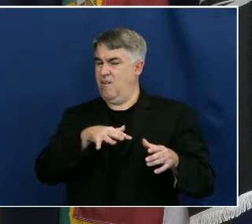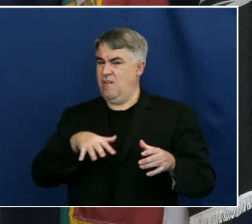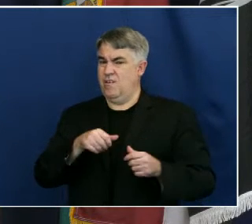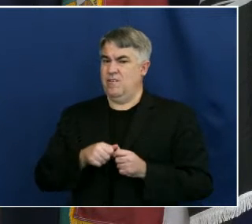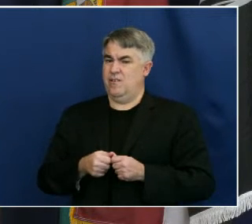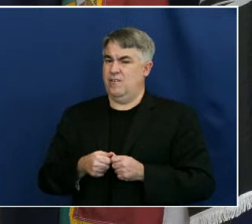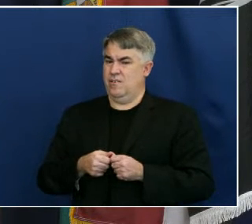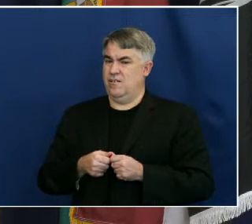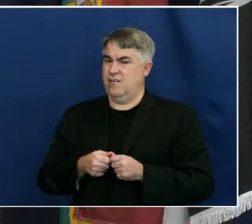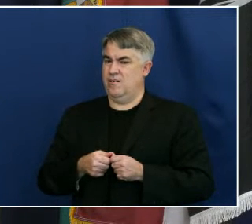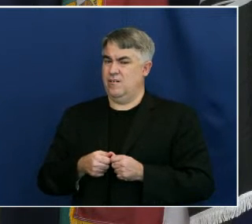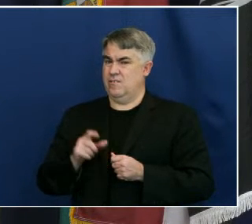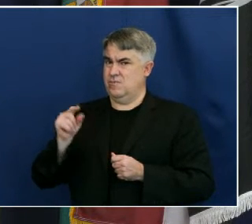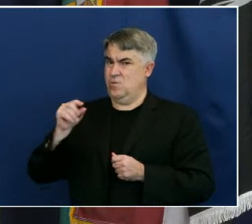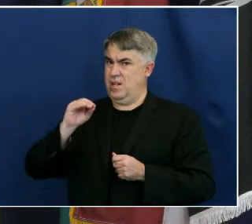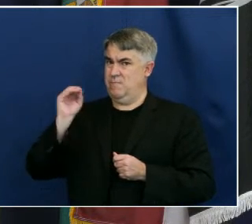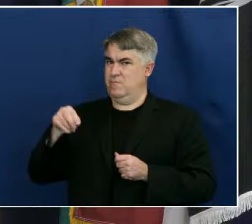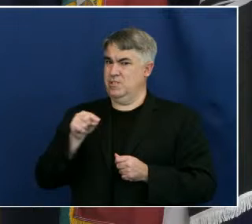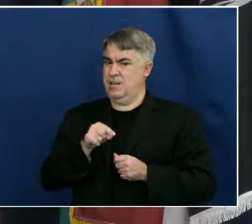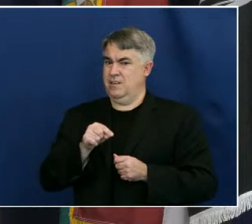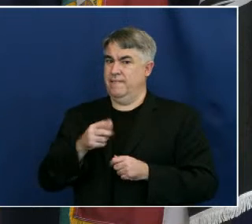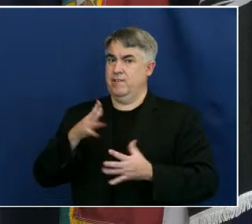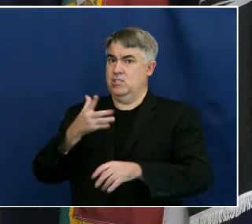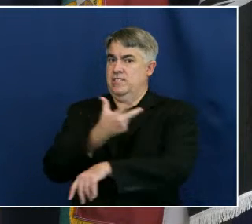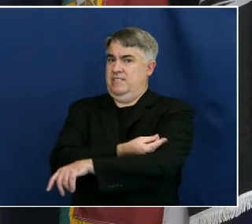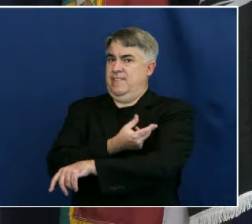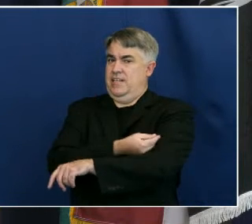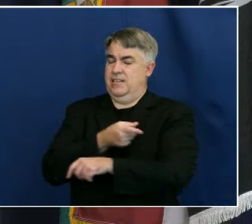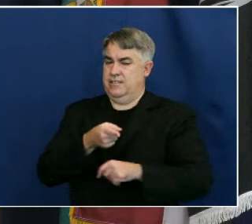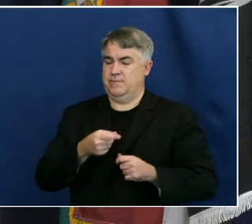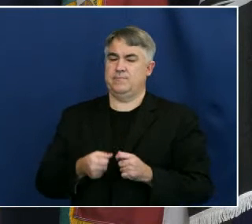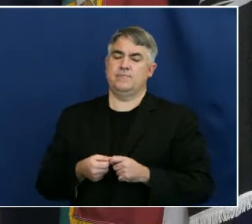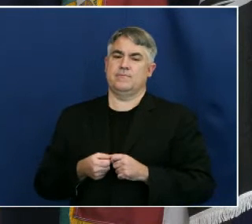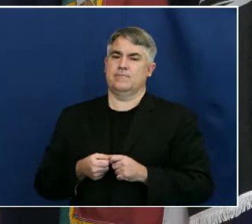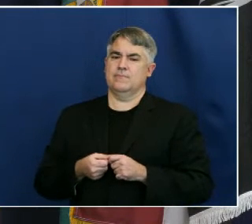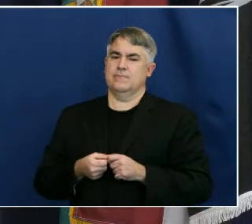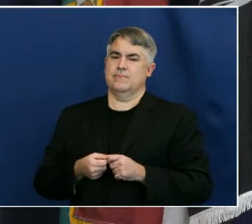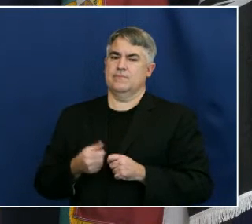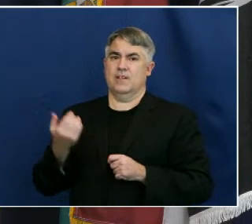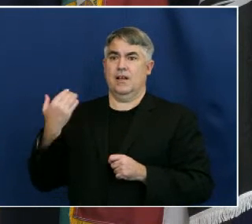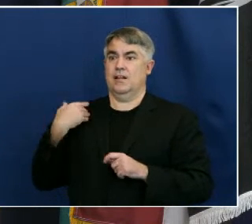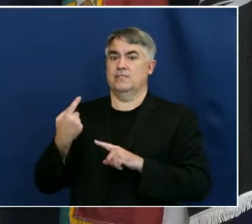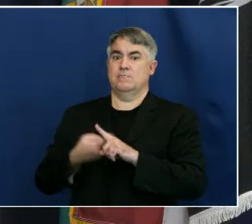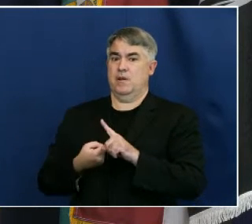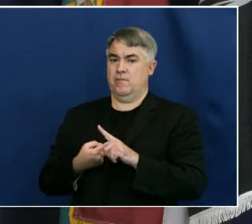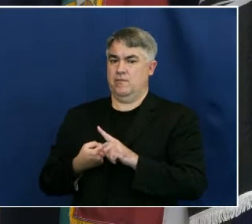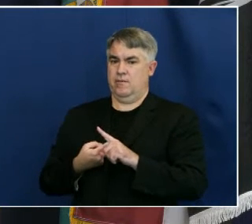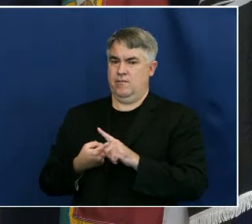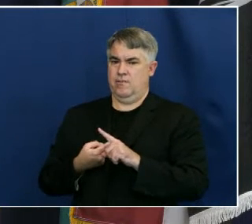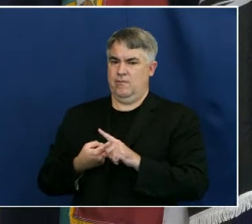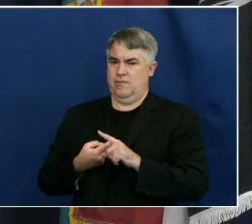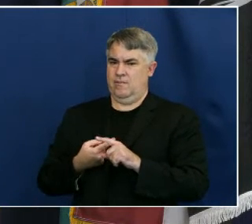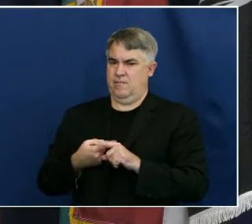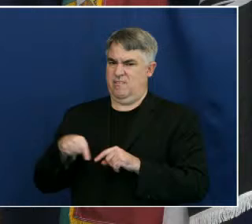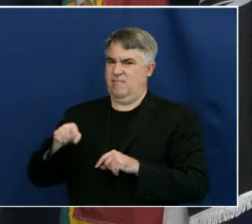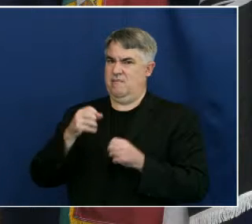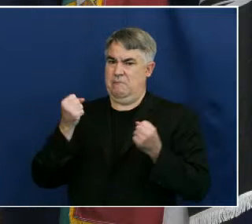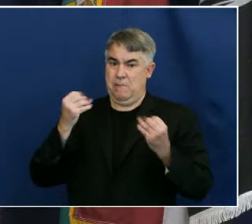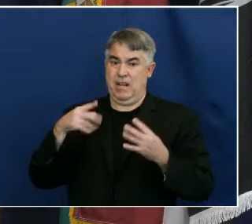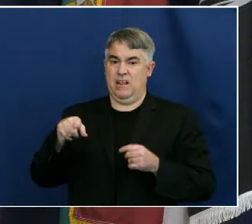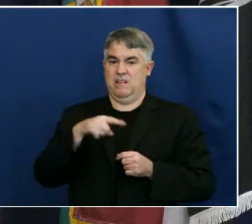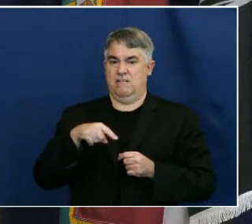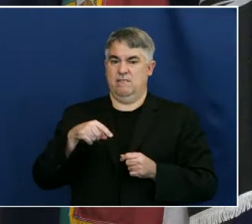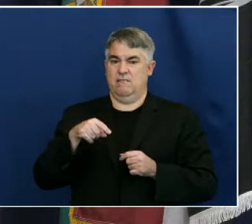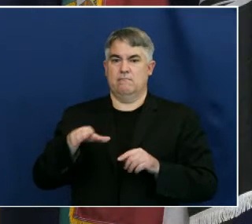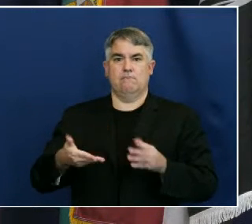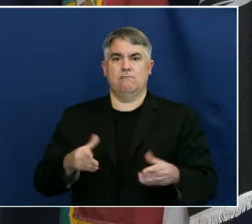vaccine, yet they're more likely to be hospitalized and die from the virus. Last month, the county was saying this was a reflection of the healthcare worker makeup, and it would